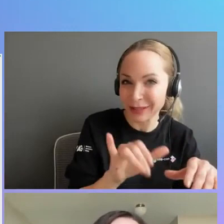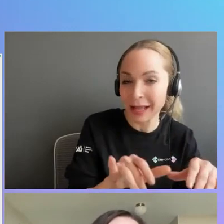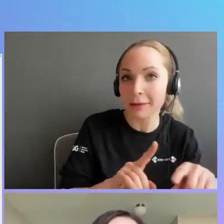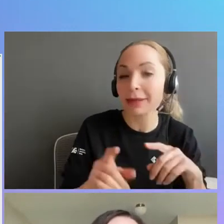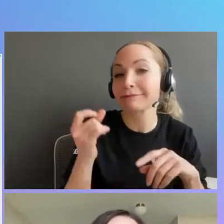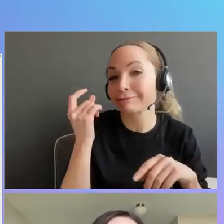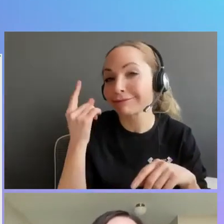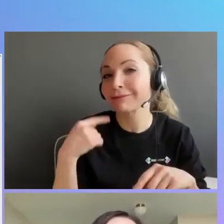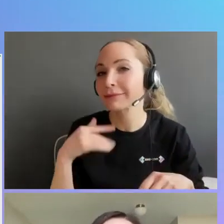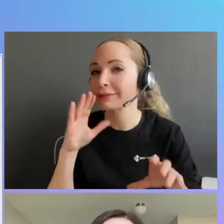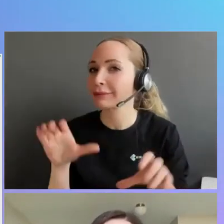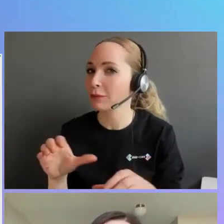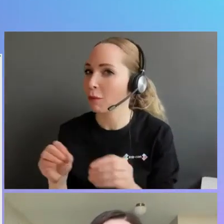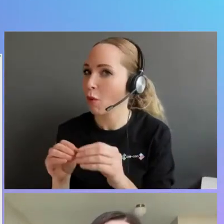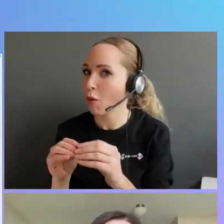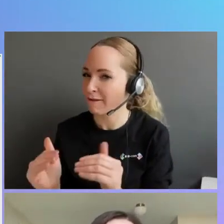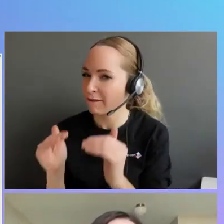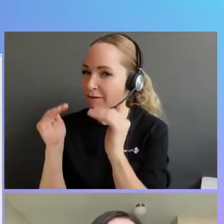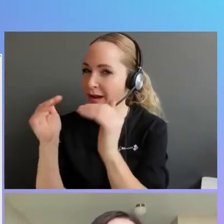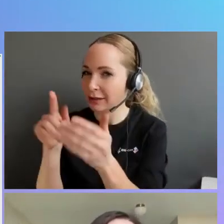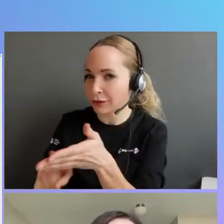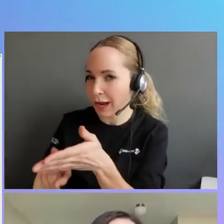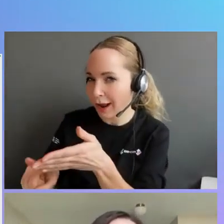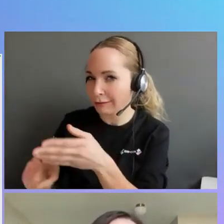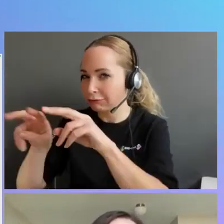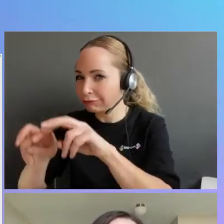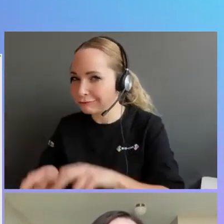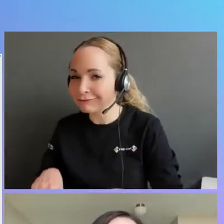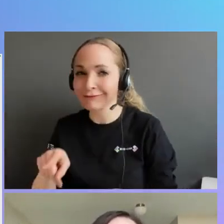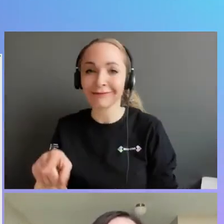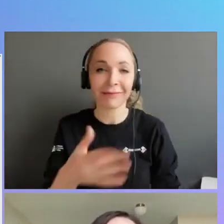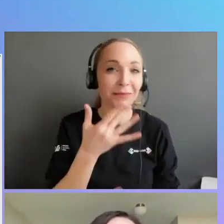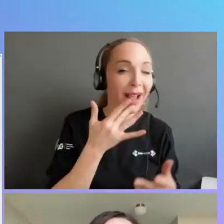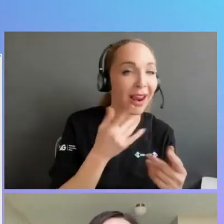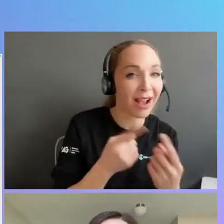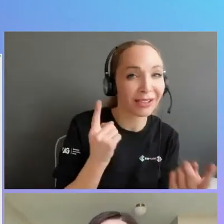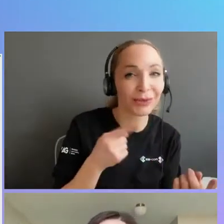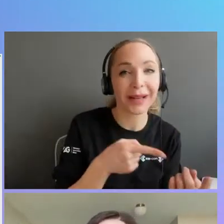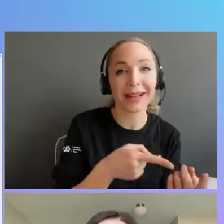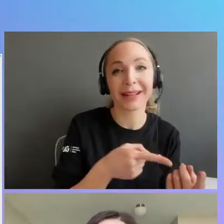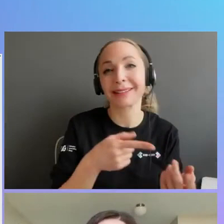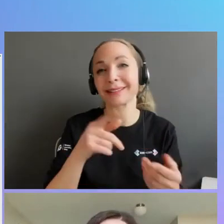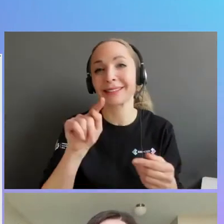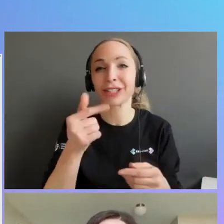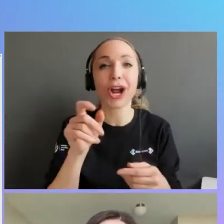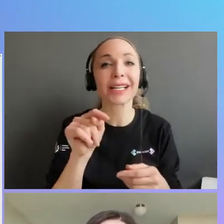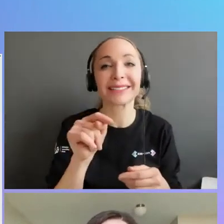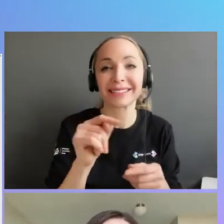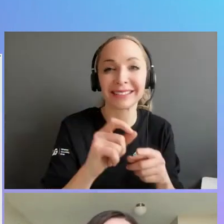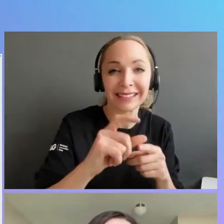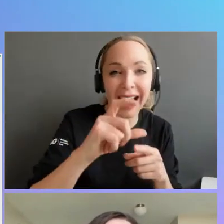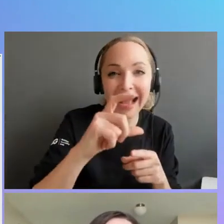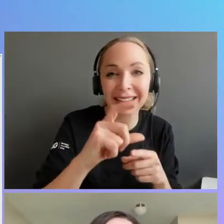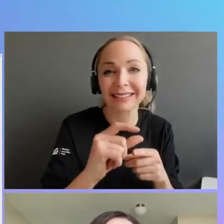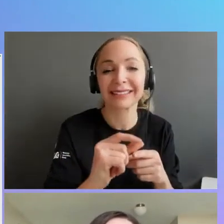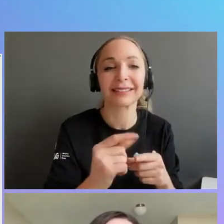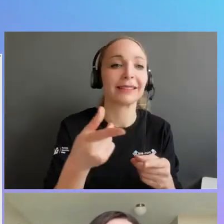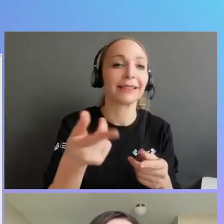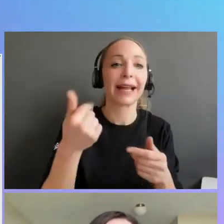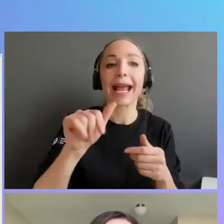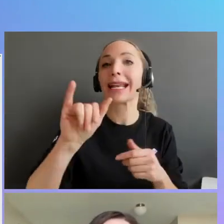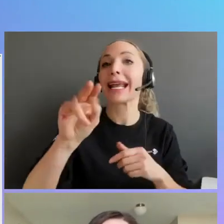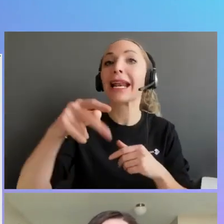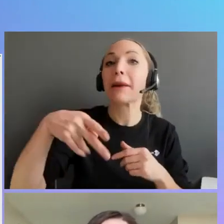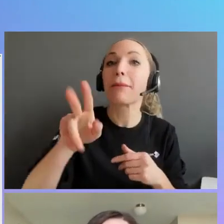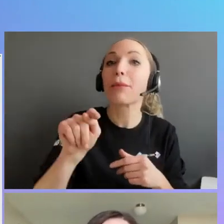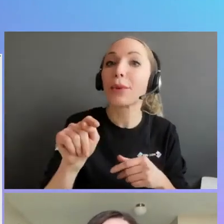as well. But color contrast is a big one, target size, making sure that any input control, so any form element has an